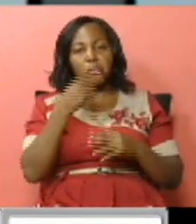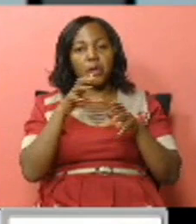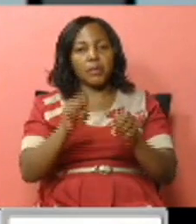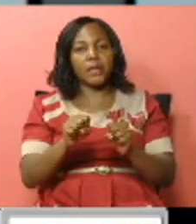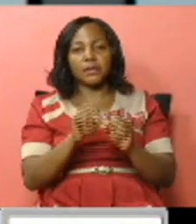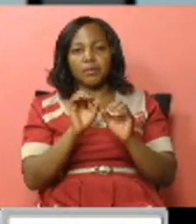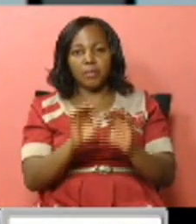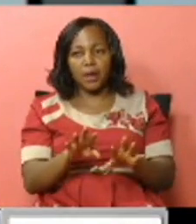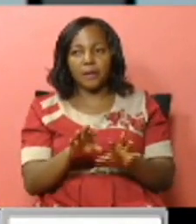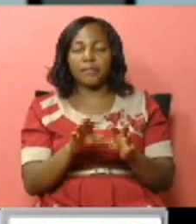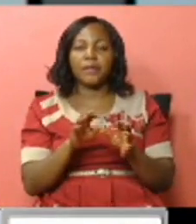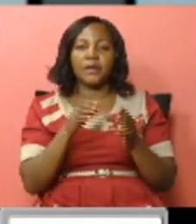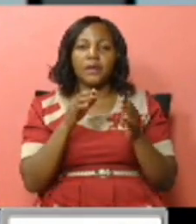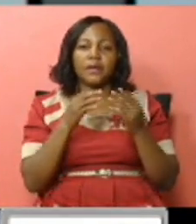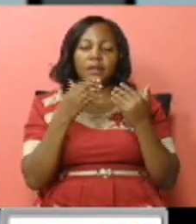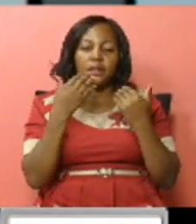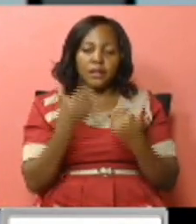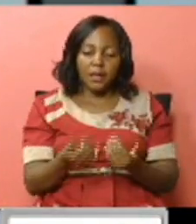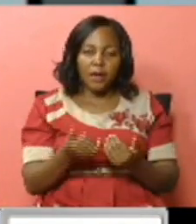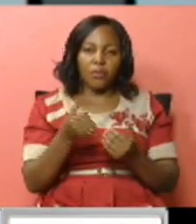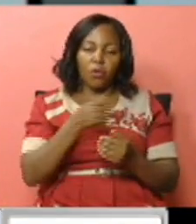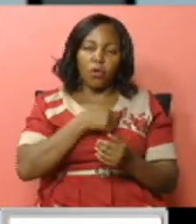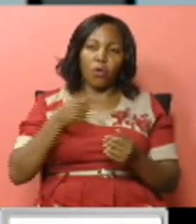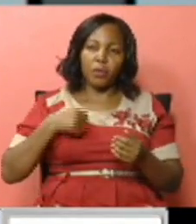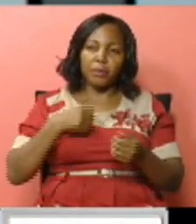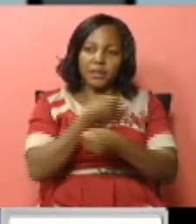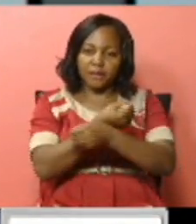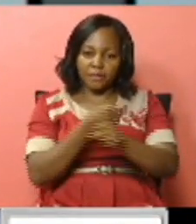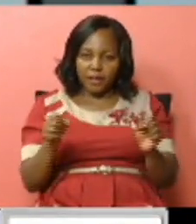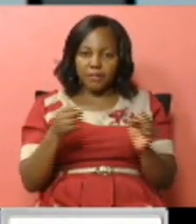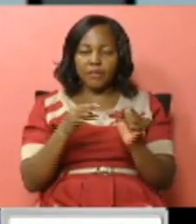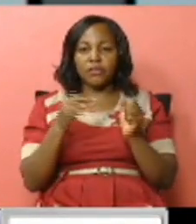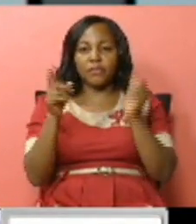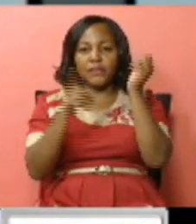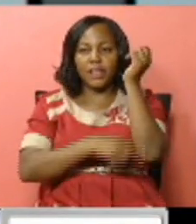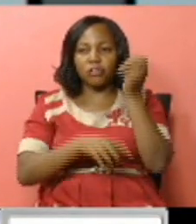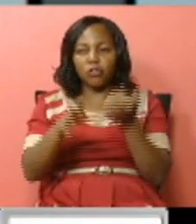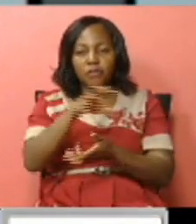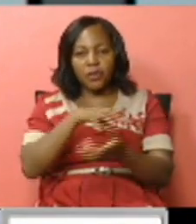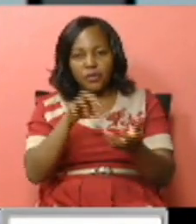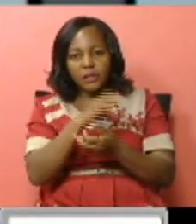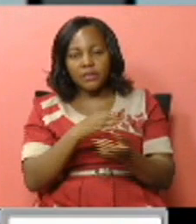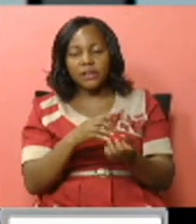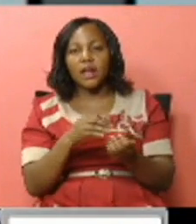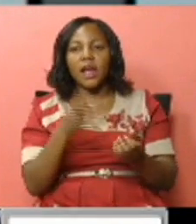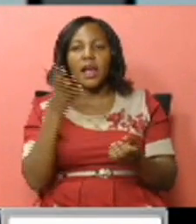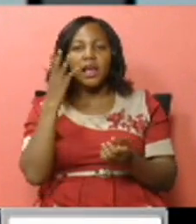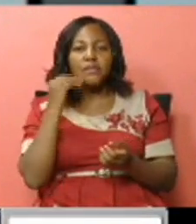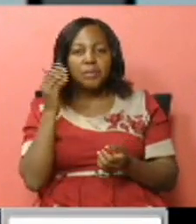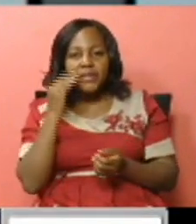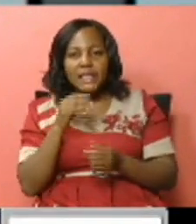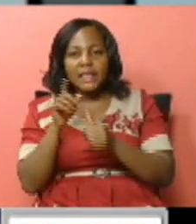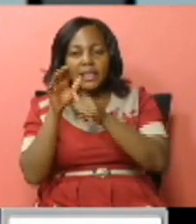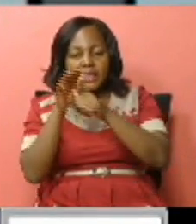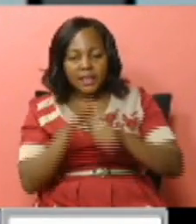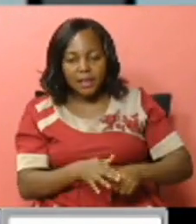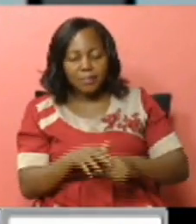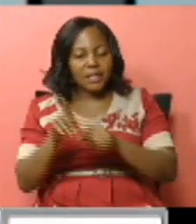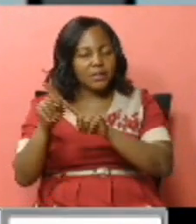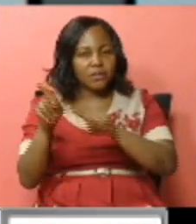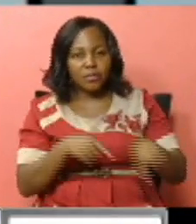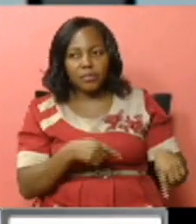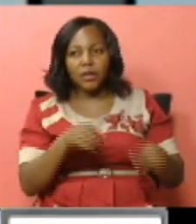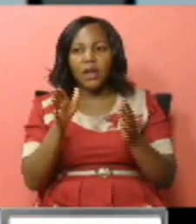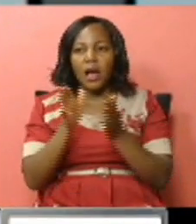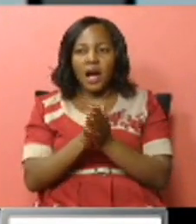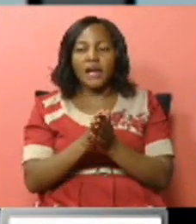counterparts do. Now, female survivors of sexual violence in particular experience stigma,